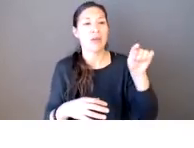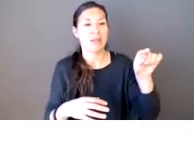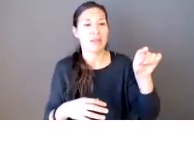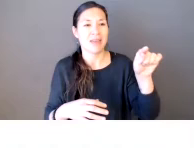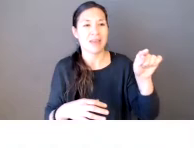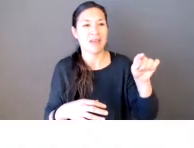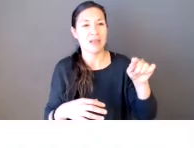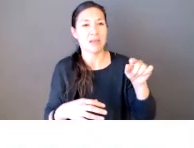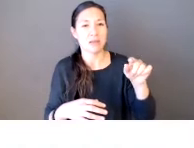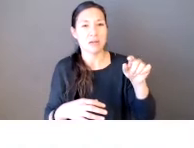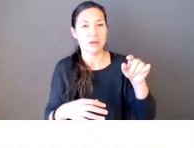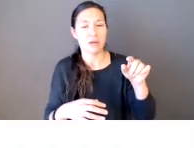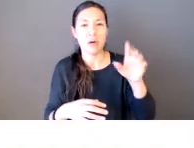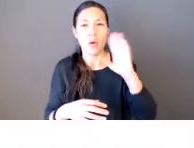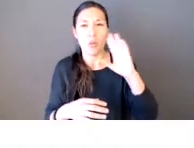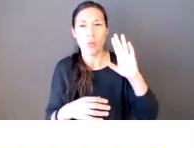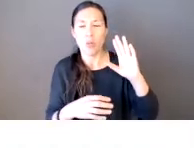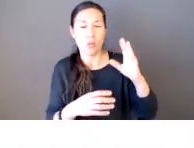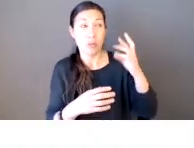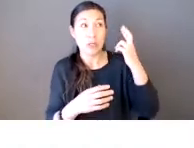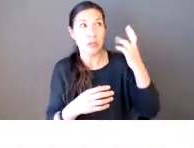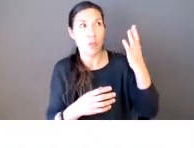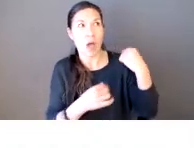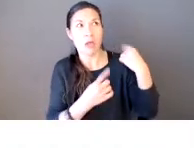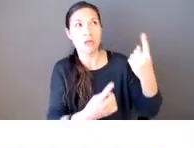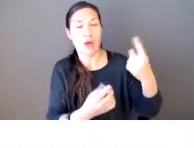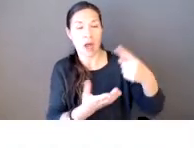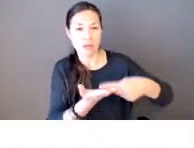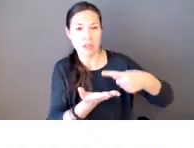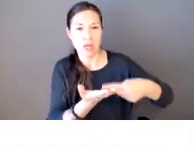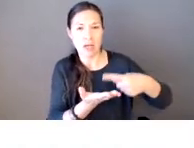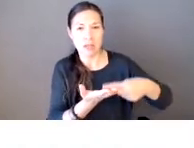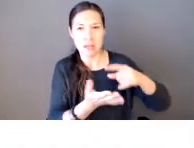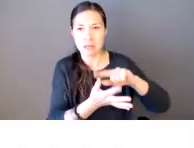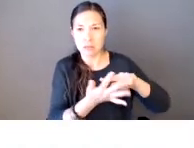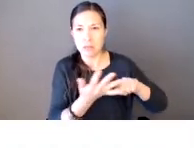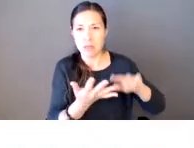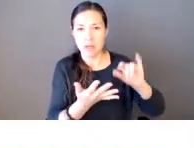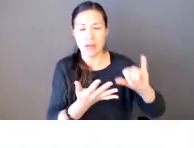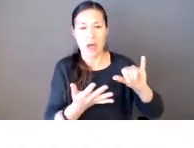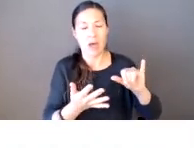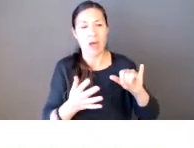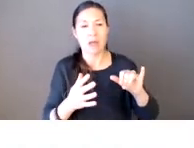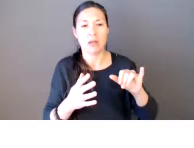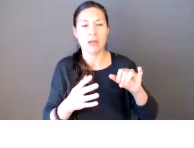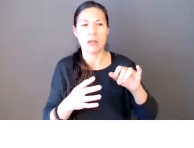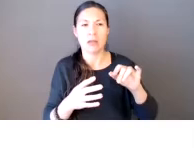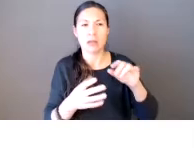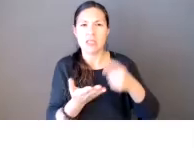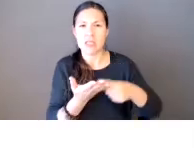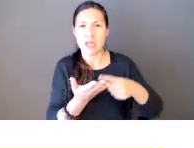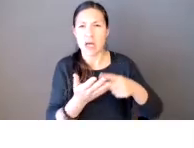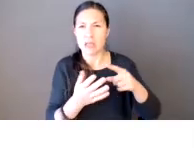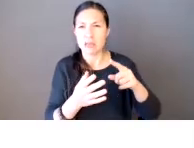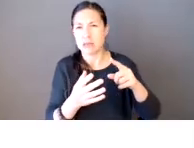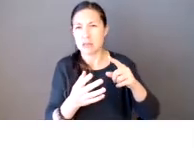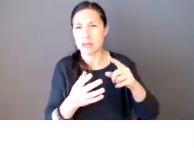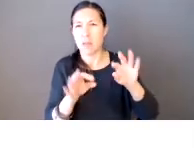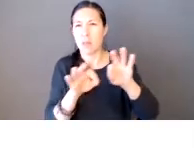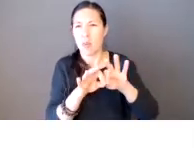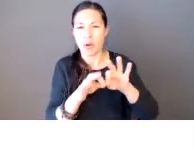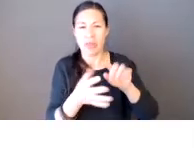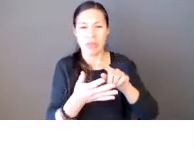about the pandemic and how we functioned or had to really reanalyze our program, a lot of that does end up fitting in.